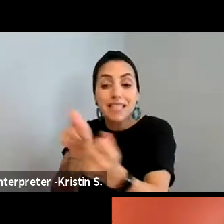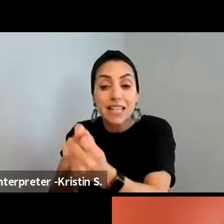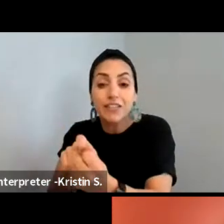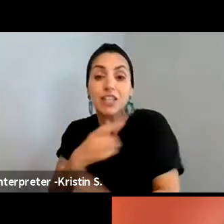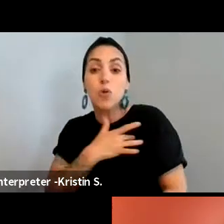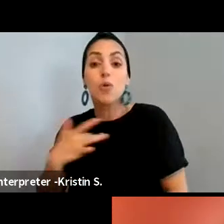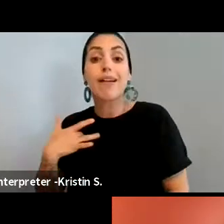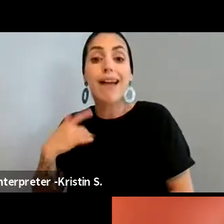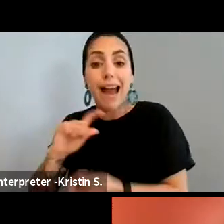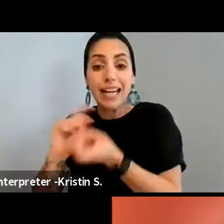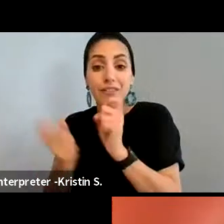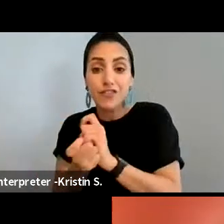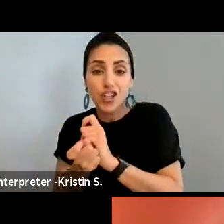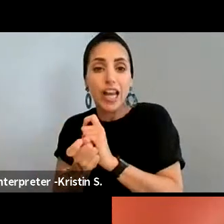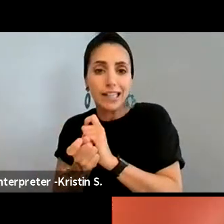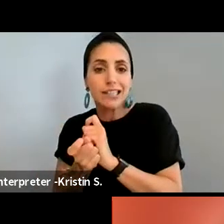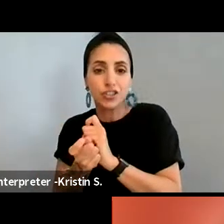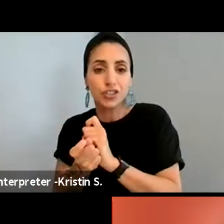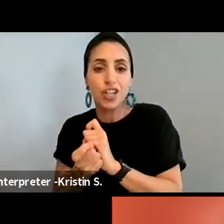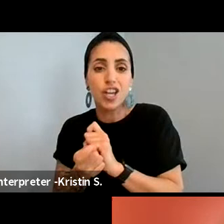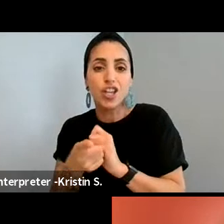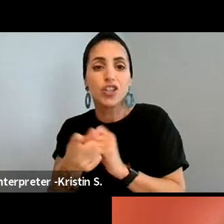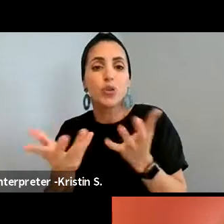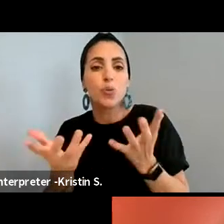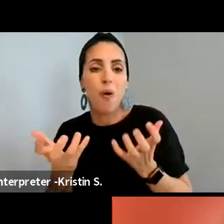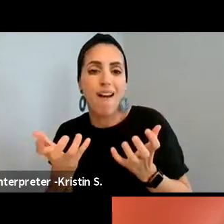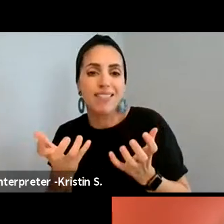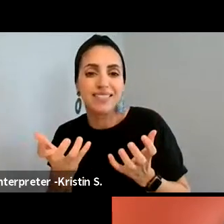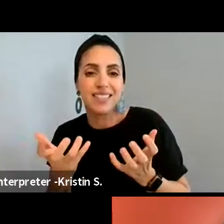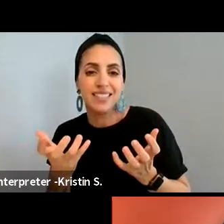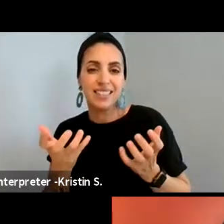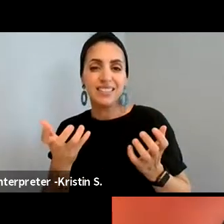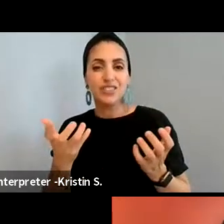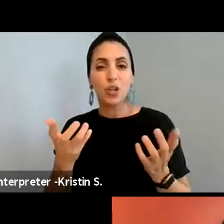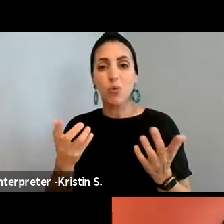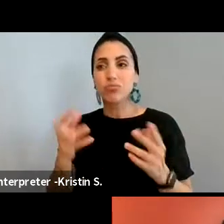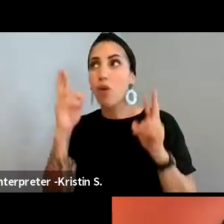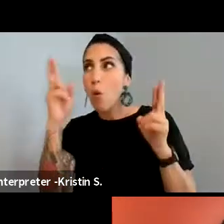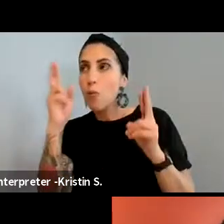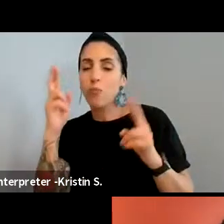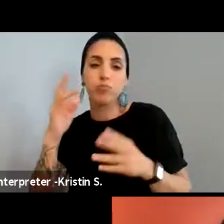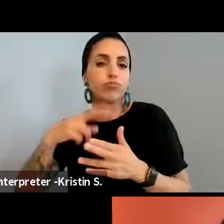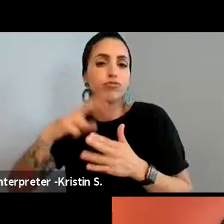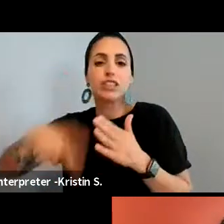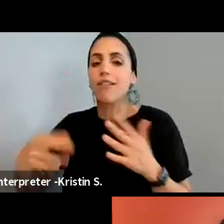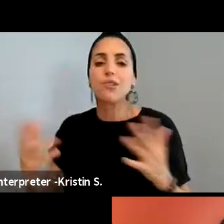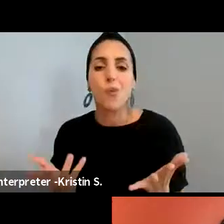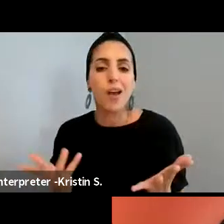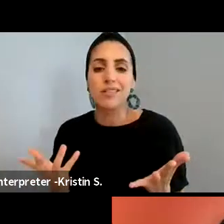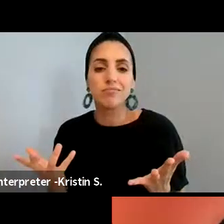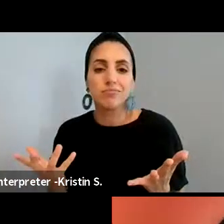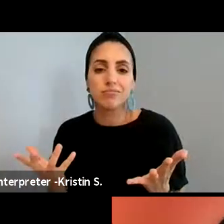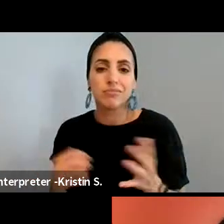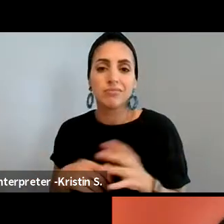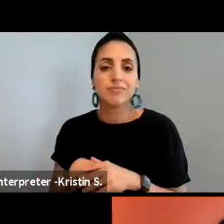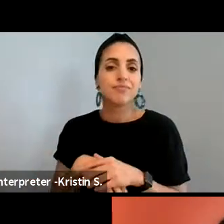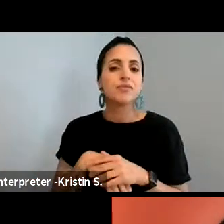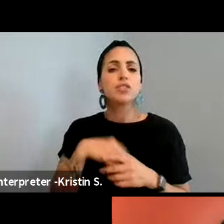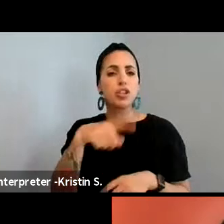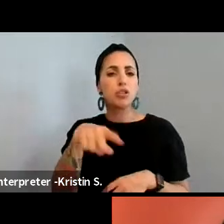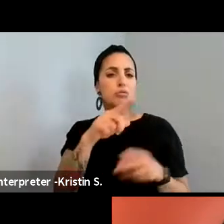do you imagine might be right outcomes of the results? And you've talked about some of them, right? Sort